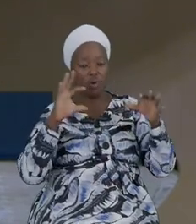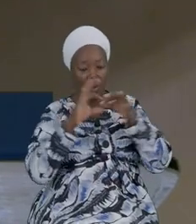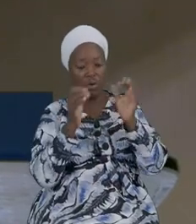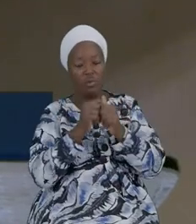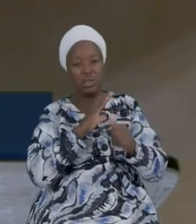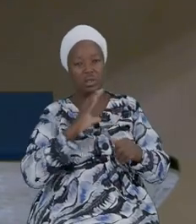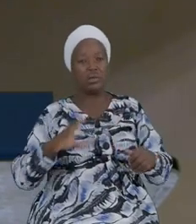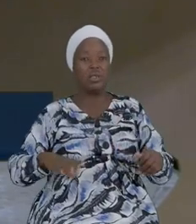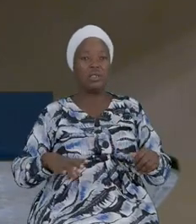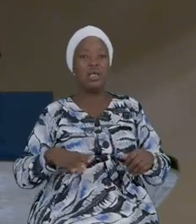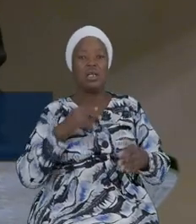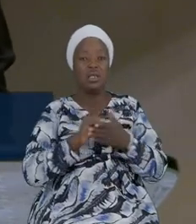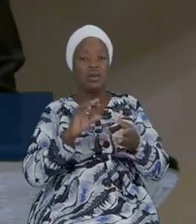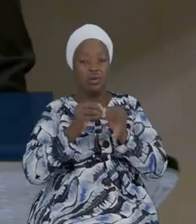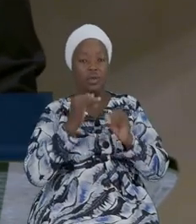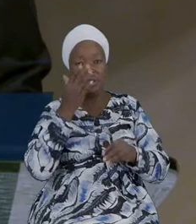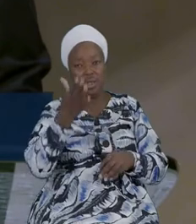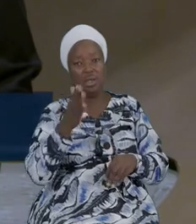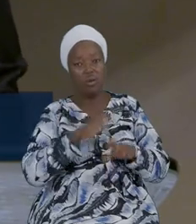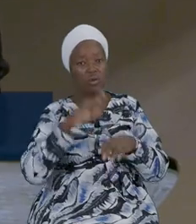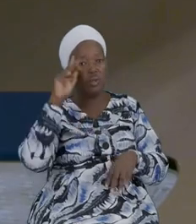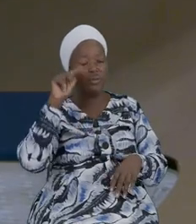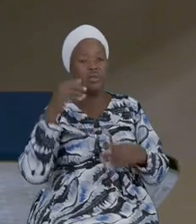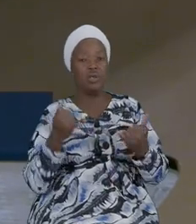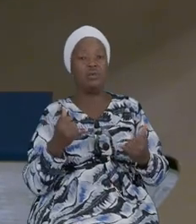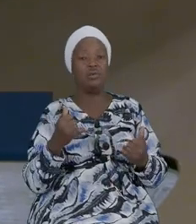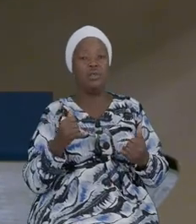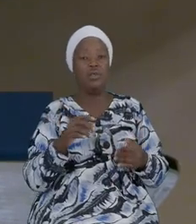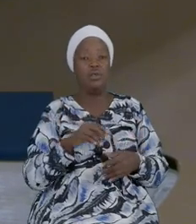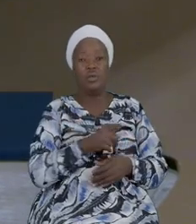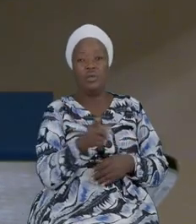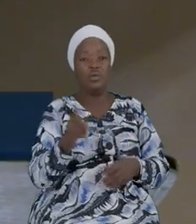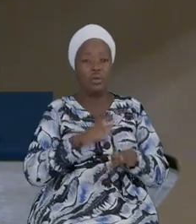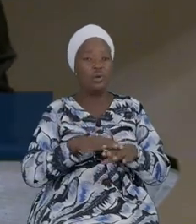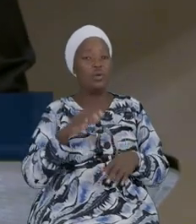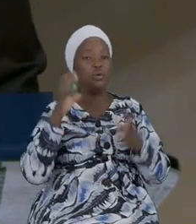is on your screen right now. Those on radio,